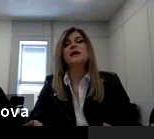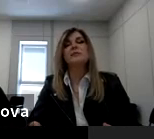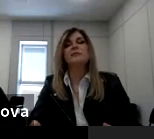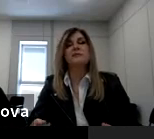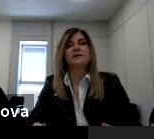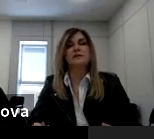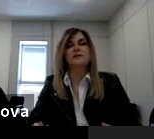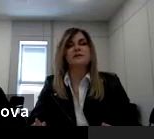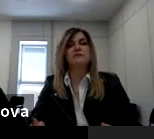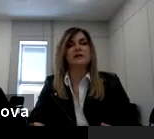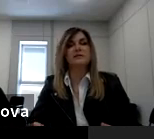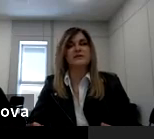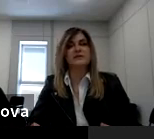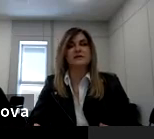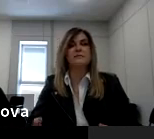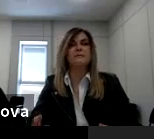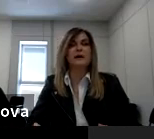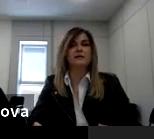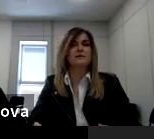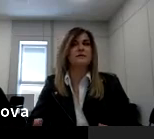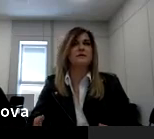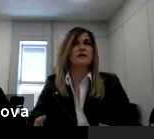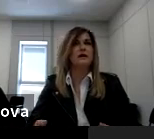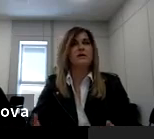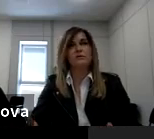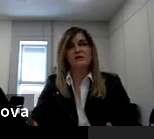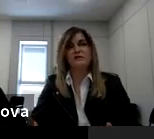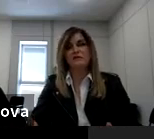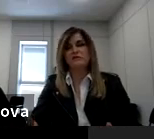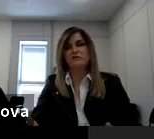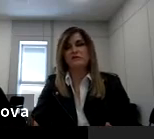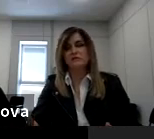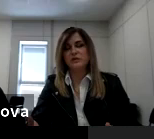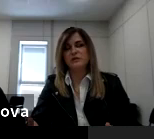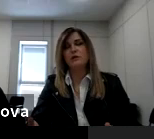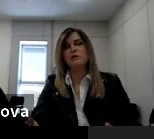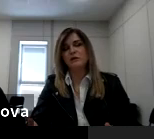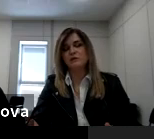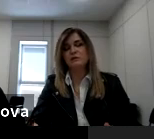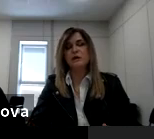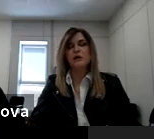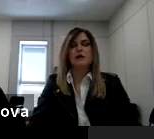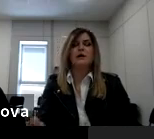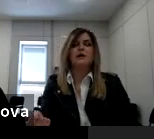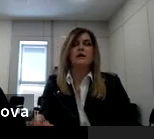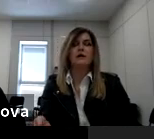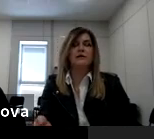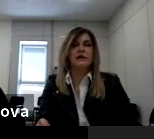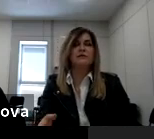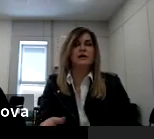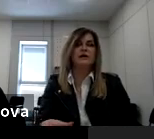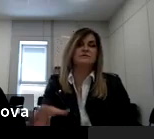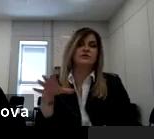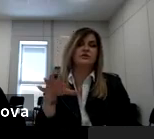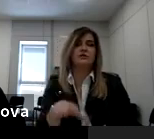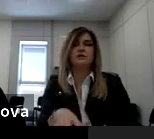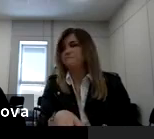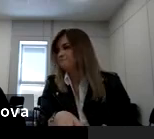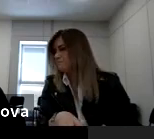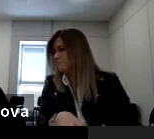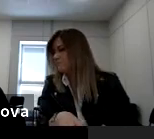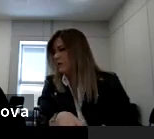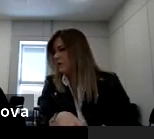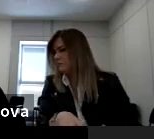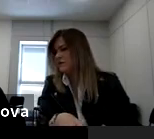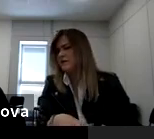special type of metal and of metal processing. But how all manufacturers do and how we can do, there are a